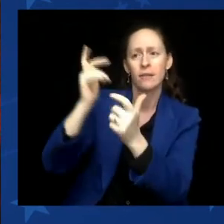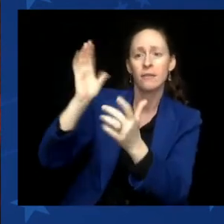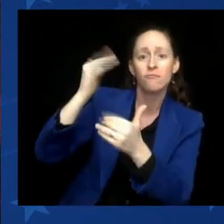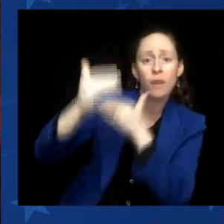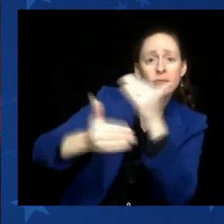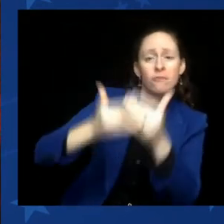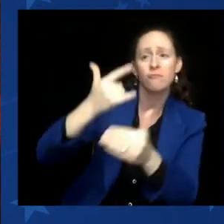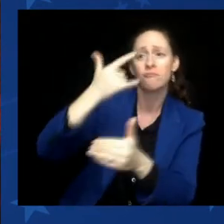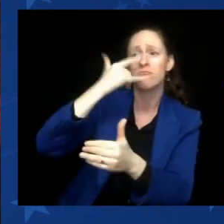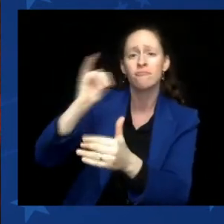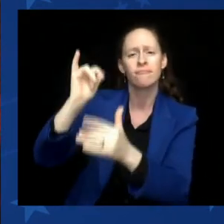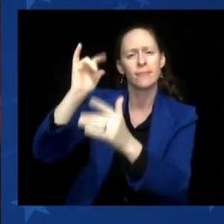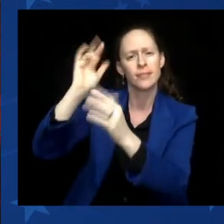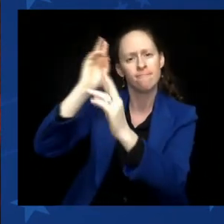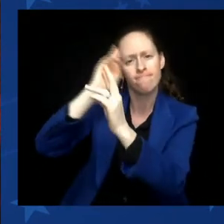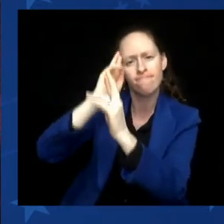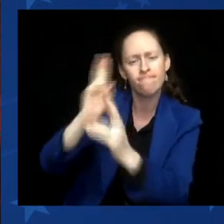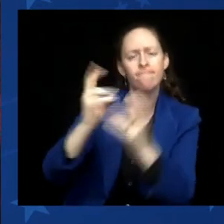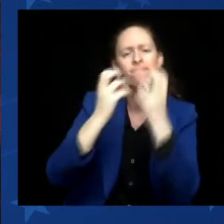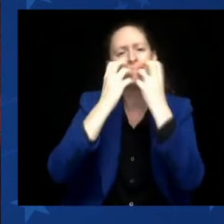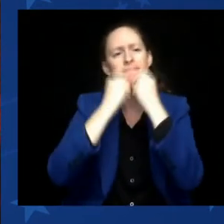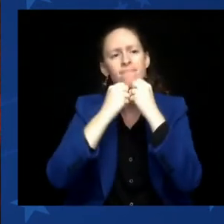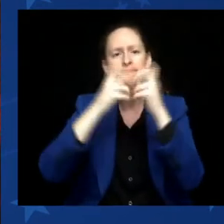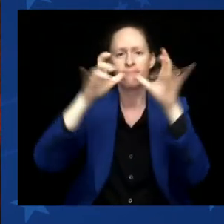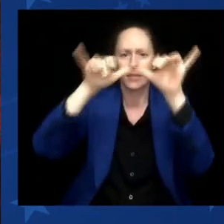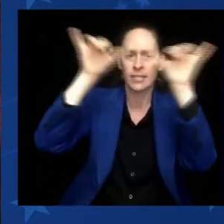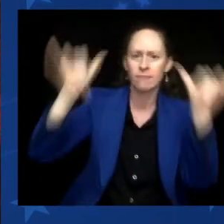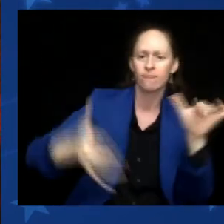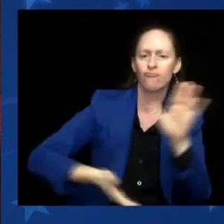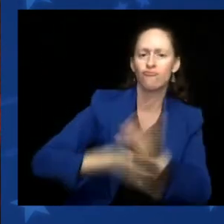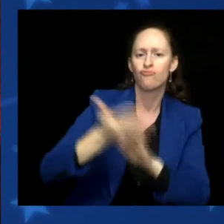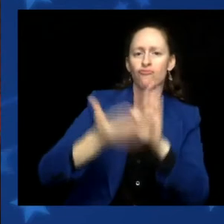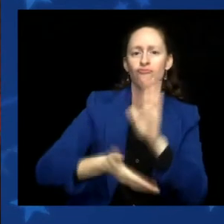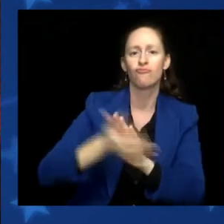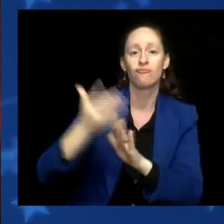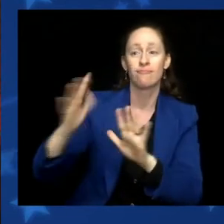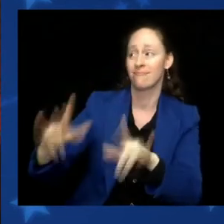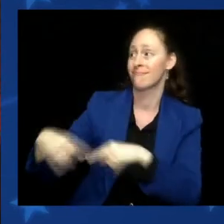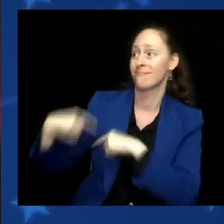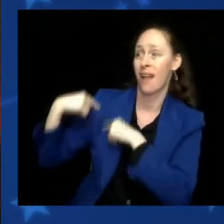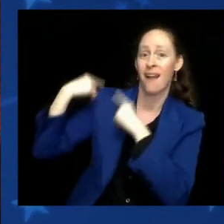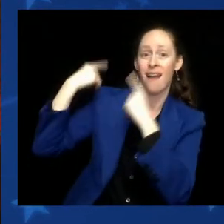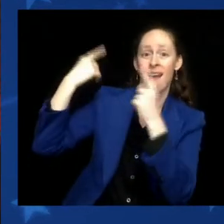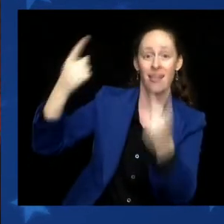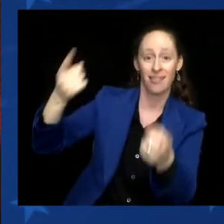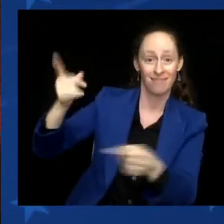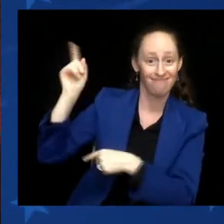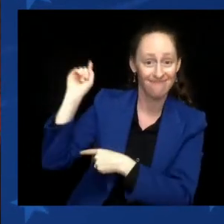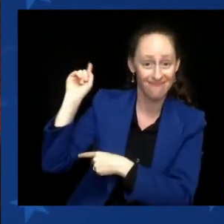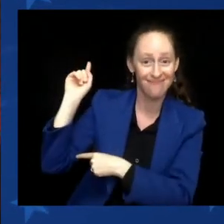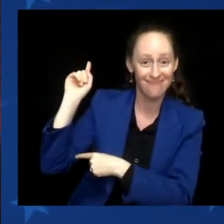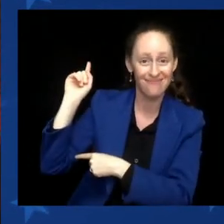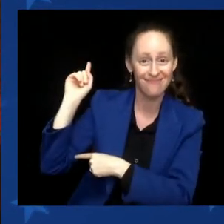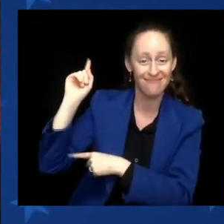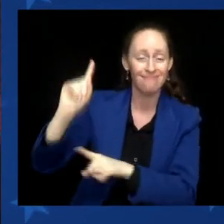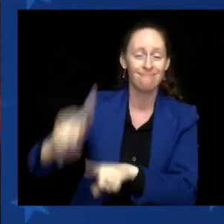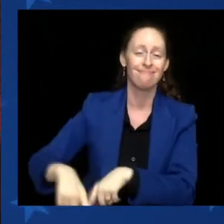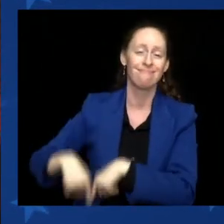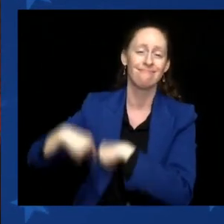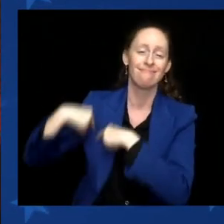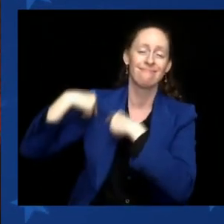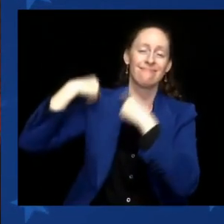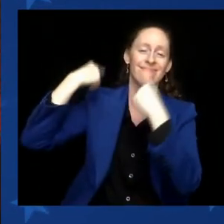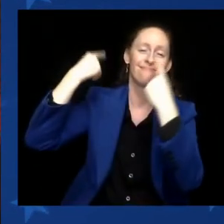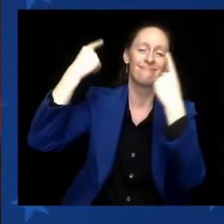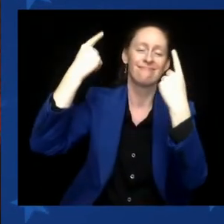me. Only if we respect our legitimate political differences. I will not stand